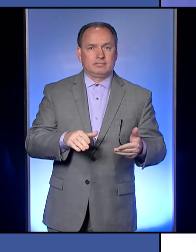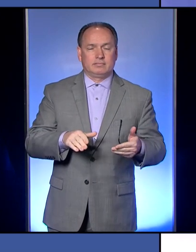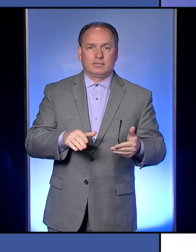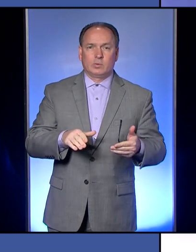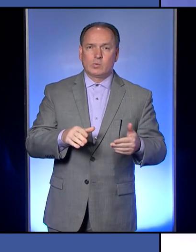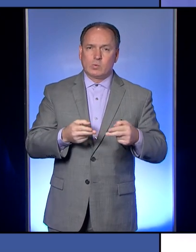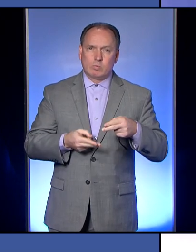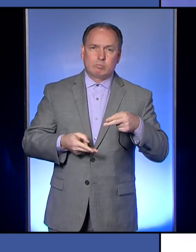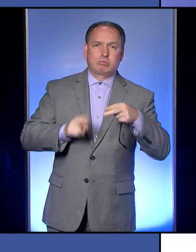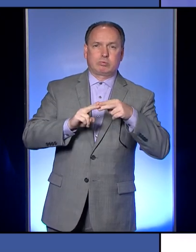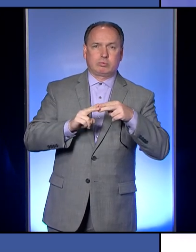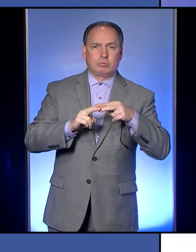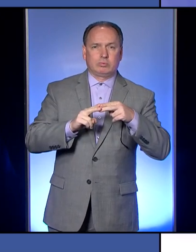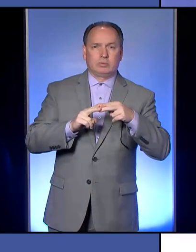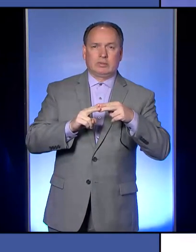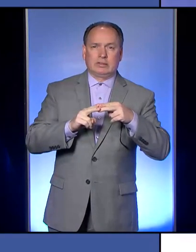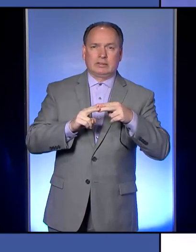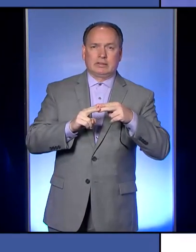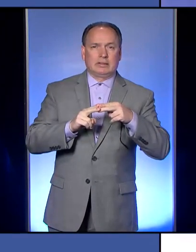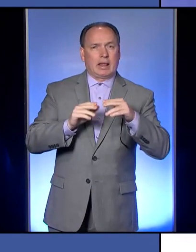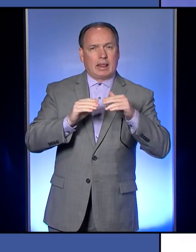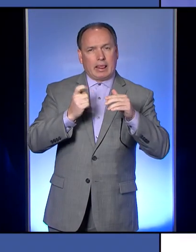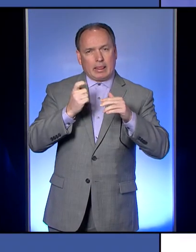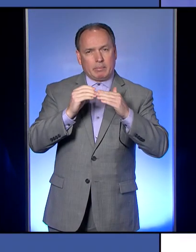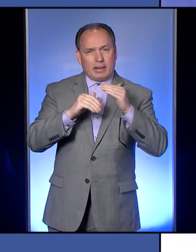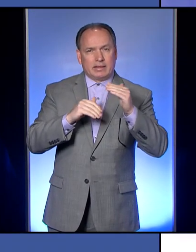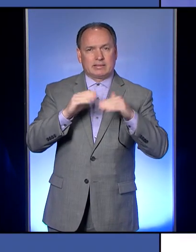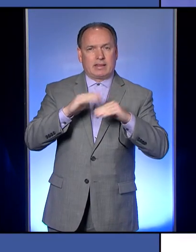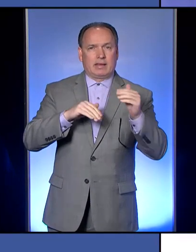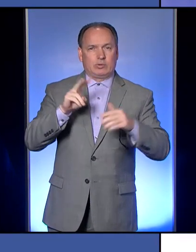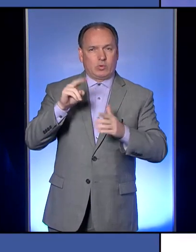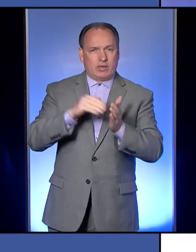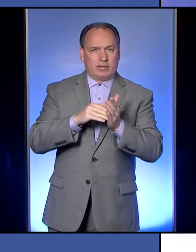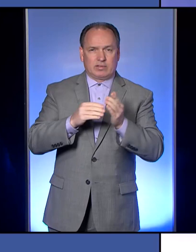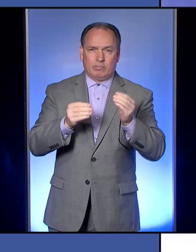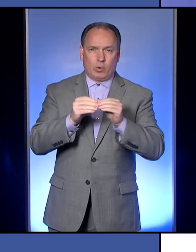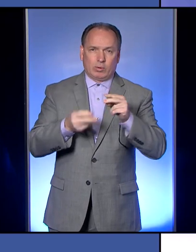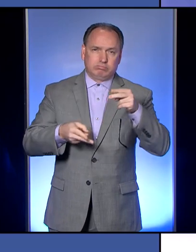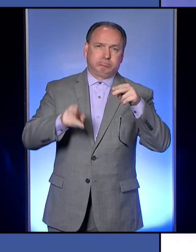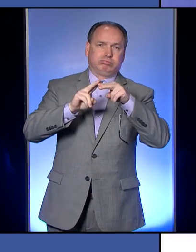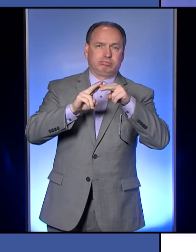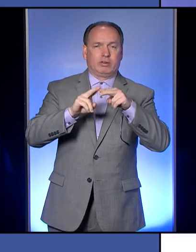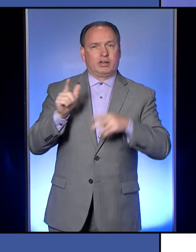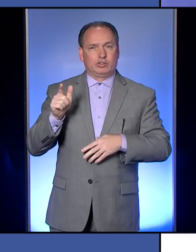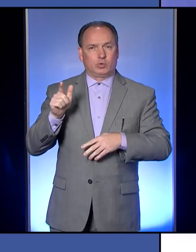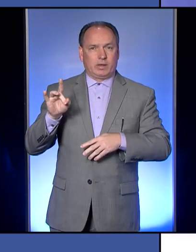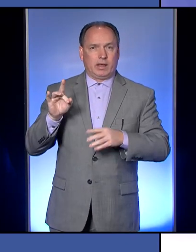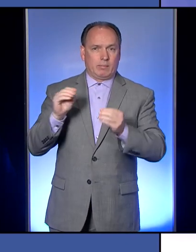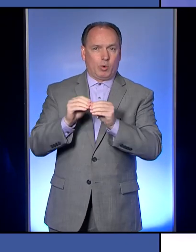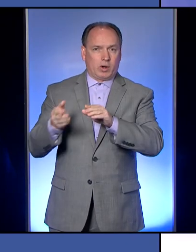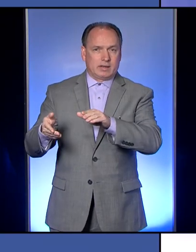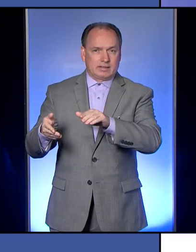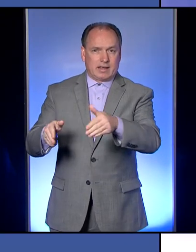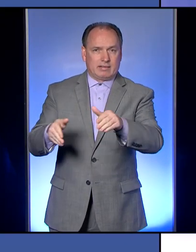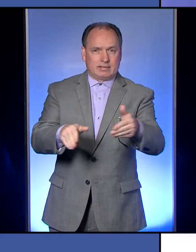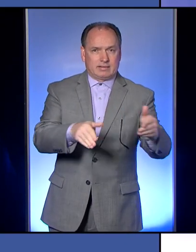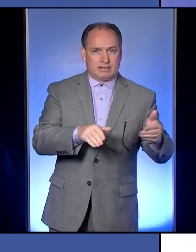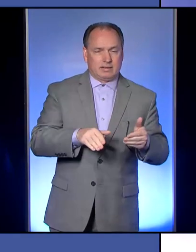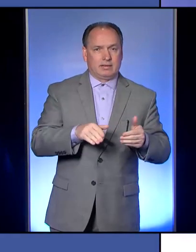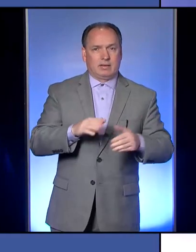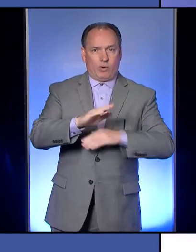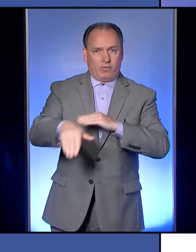2,000 more cases in the last 24 hours, and 28 more deaths in the past 24